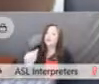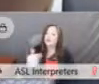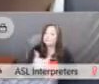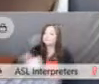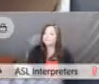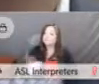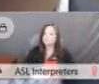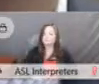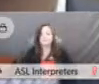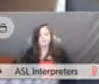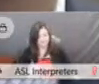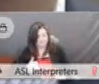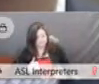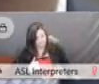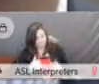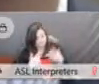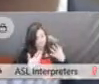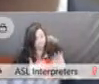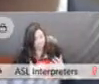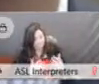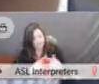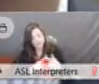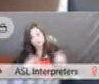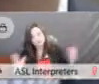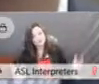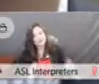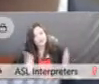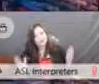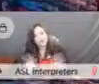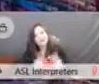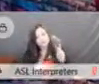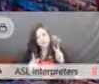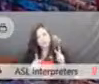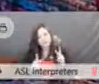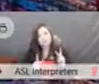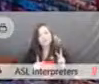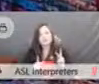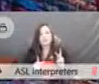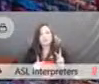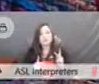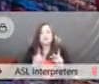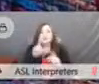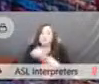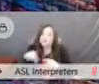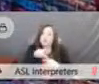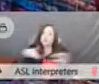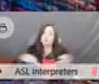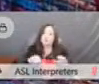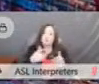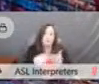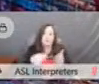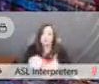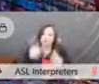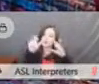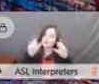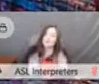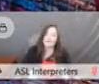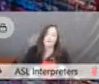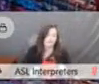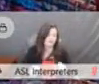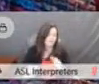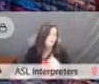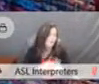Well, I would like to encourage people to do whatever they can to decrease the spread of